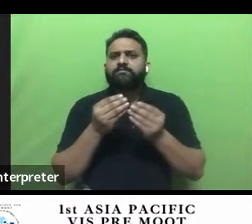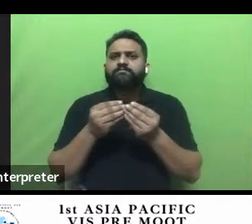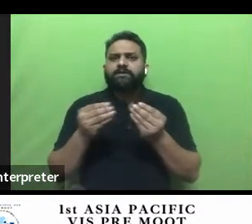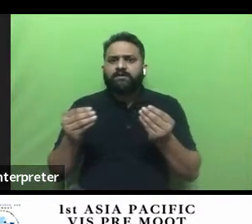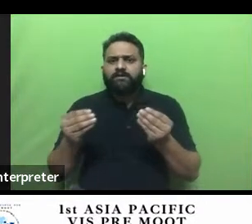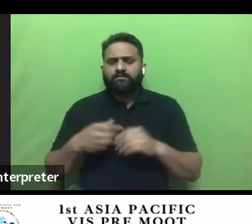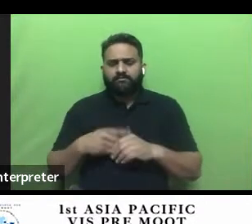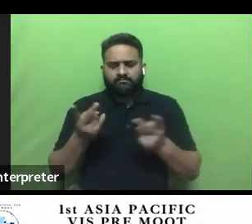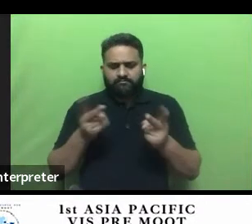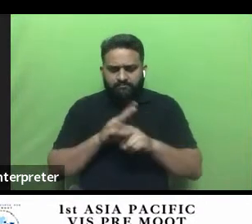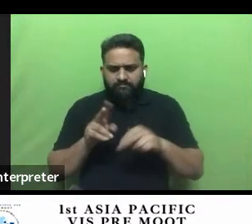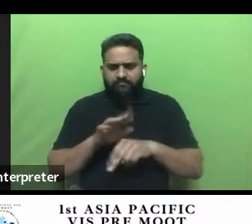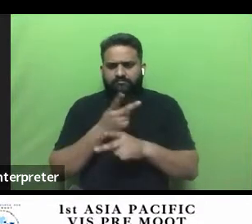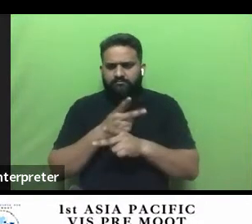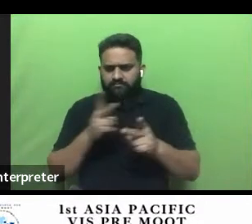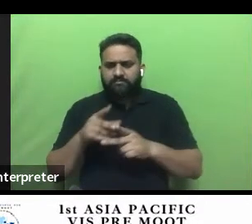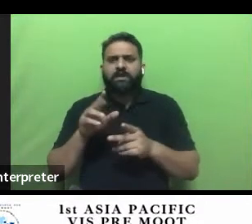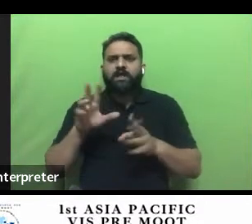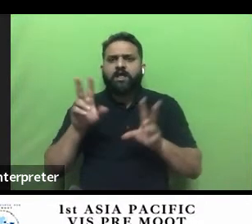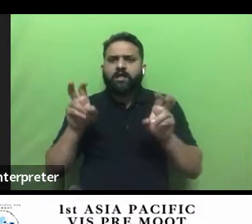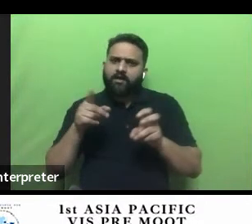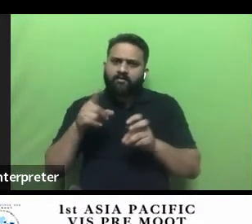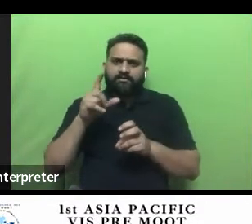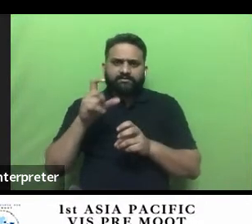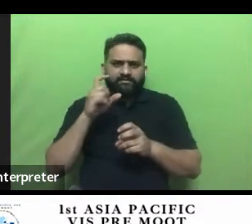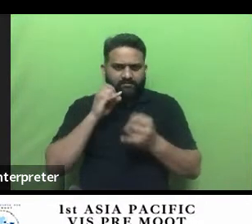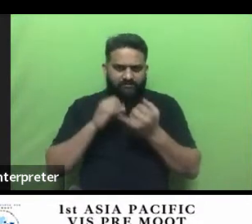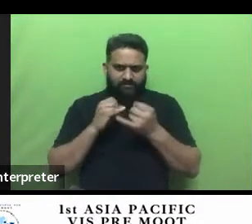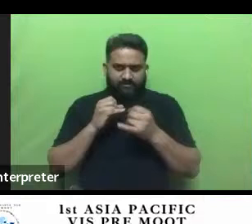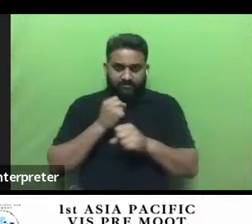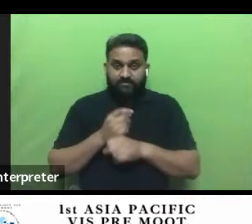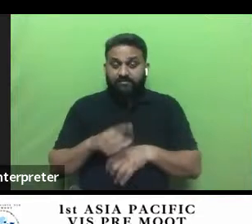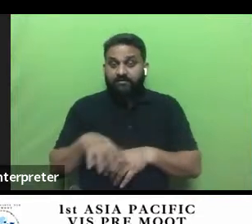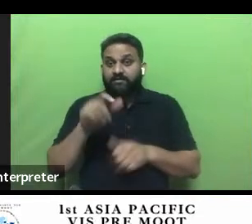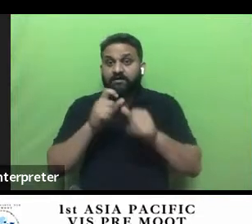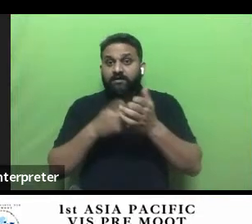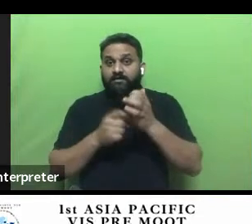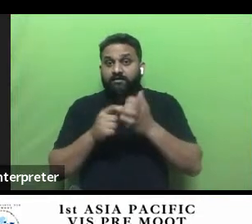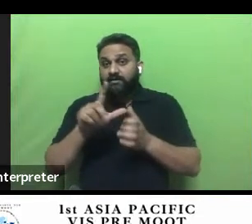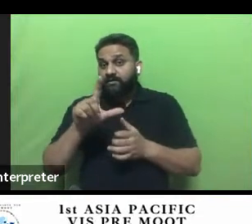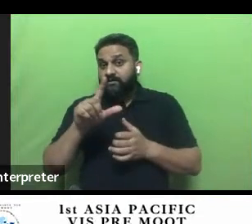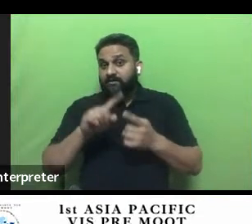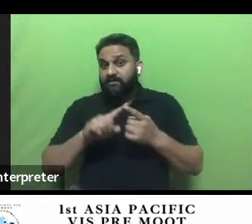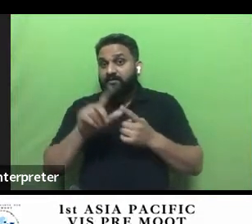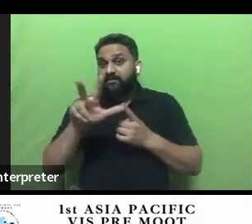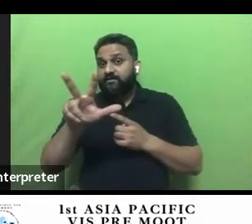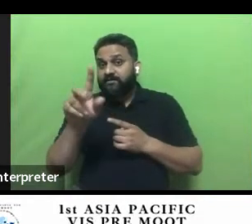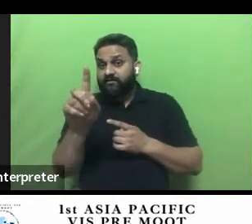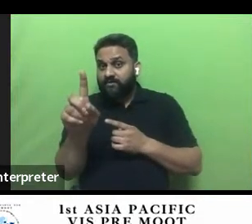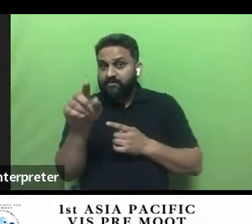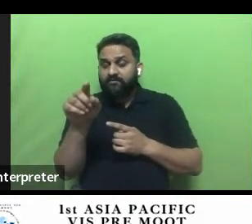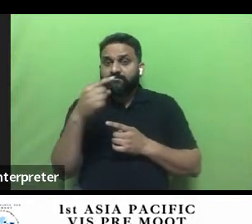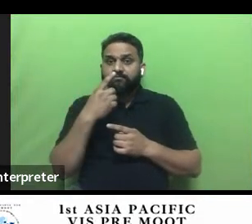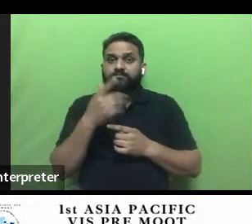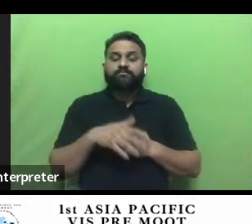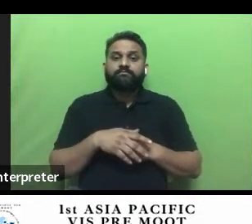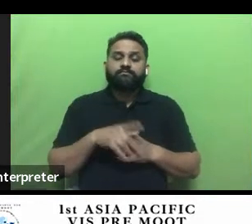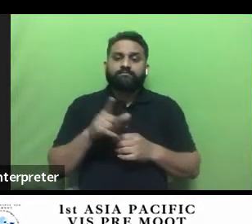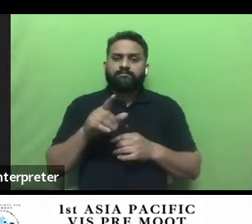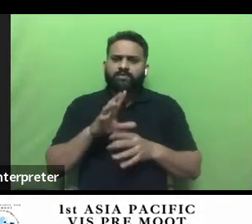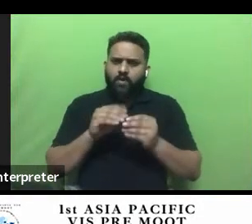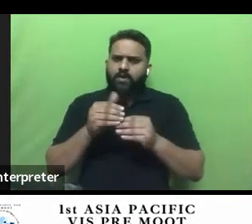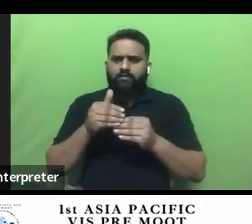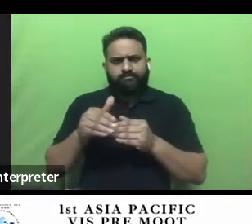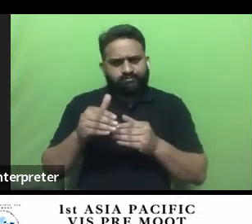an offer under the CISG, as well as Article 81, which provides that the arbitration clause shall continue